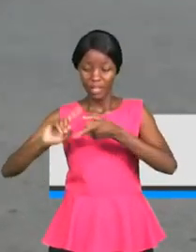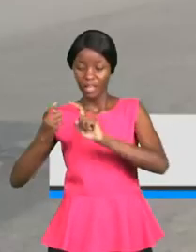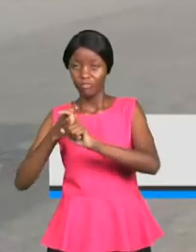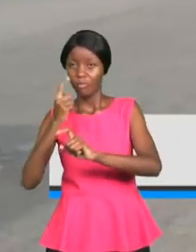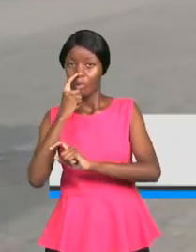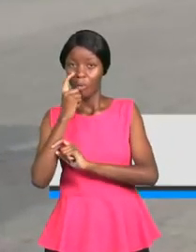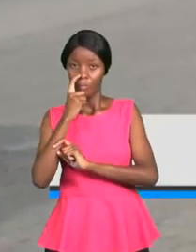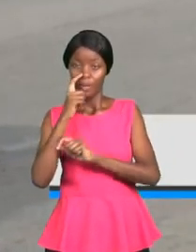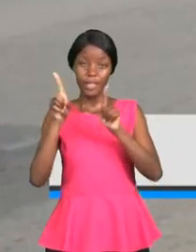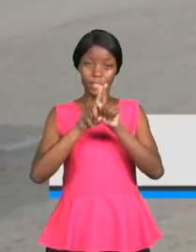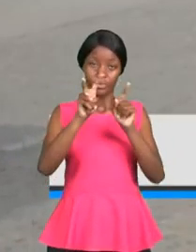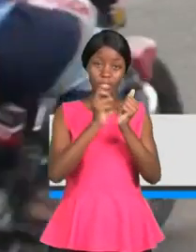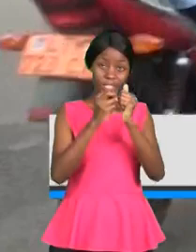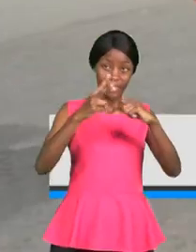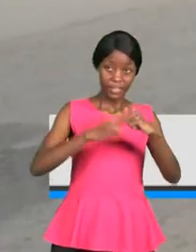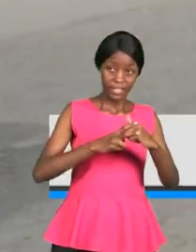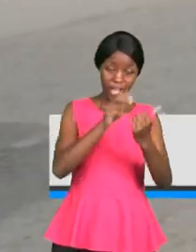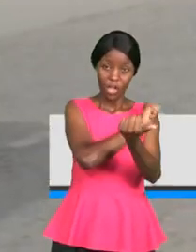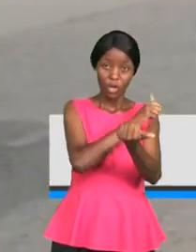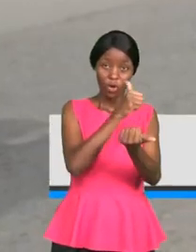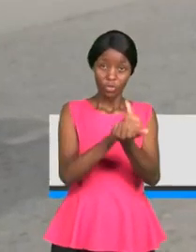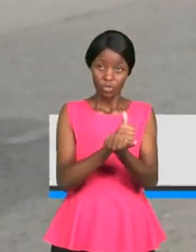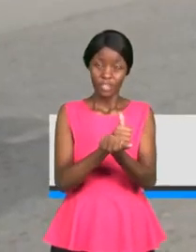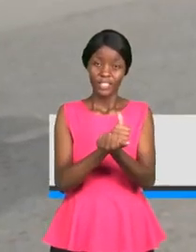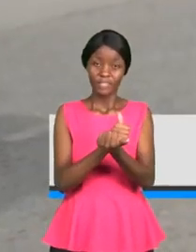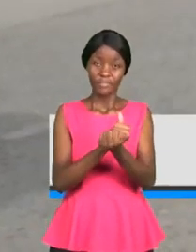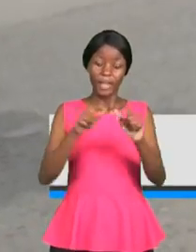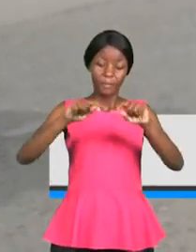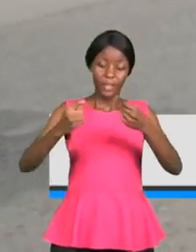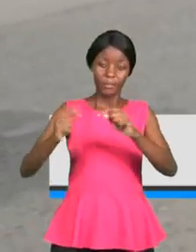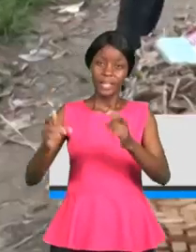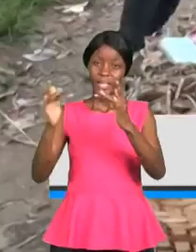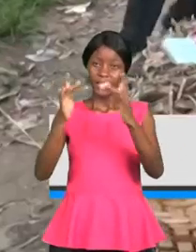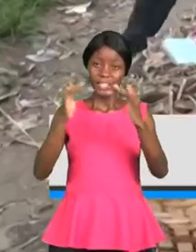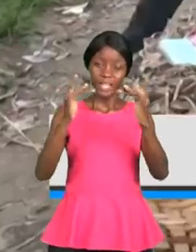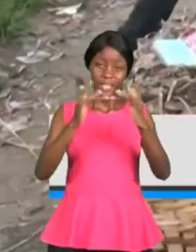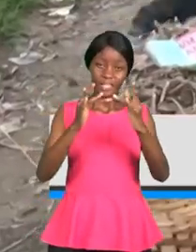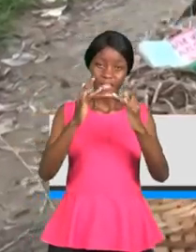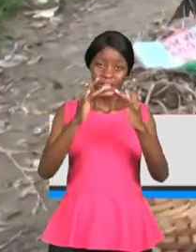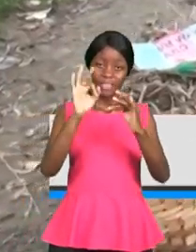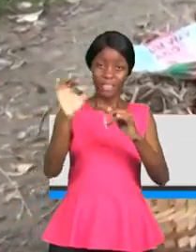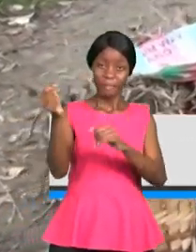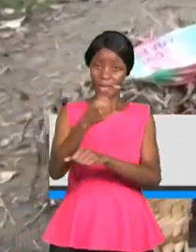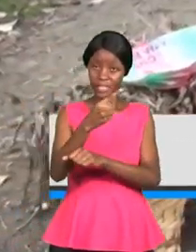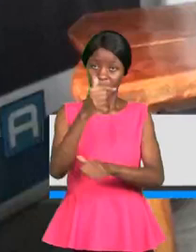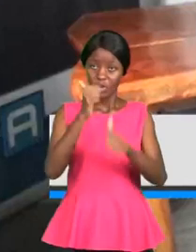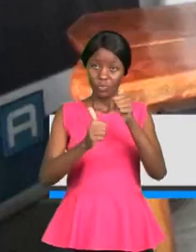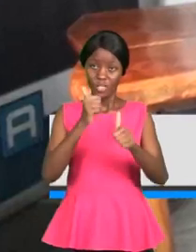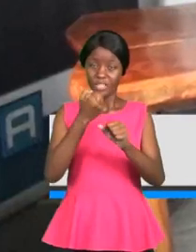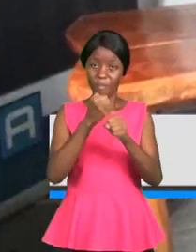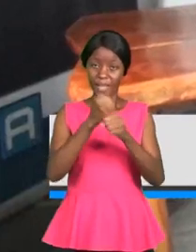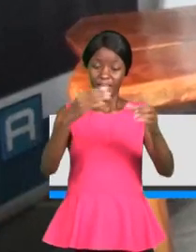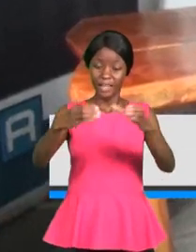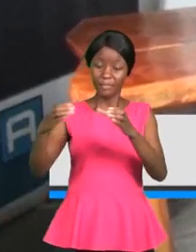homes. In 2017, the authorities cut internet services in the two regions for 3 months, a measure that drove farms